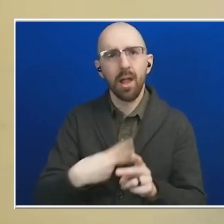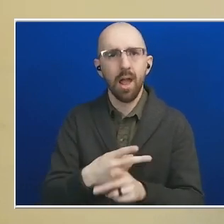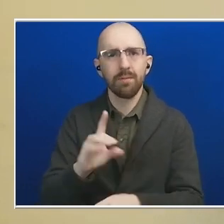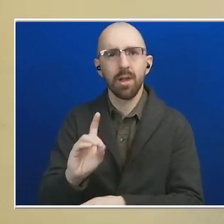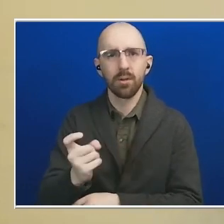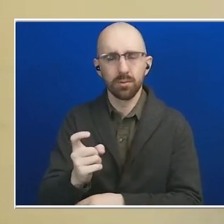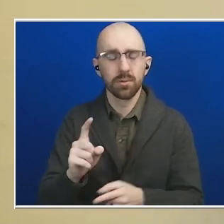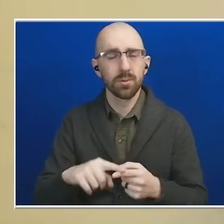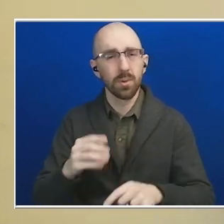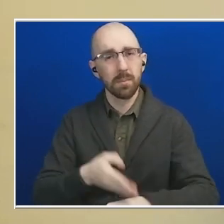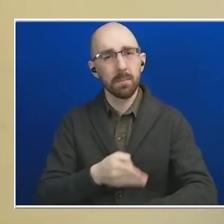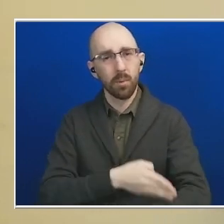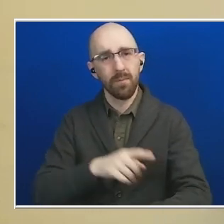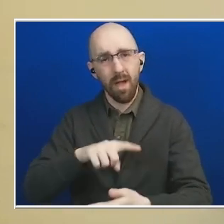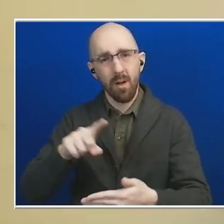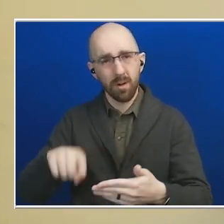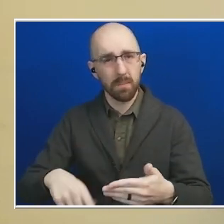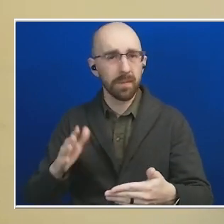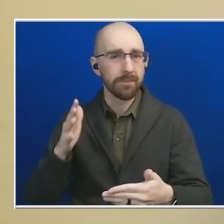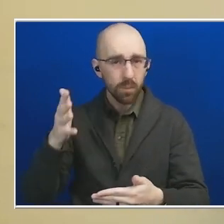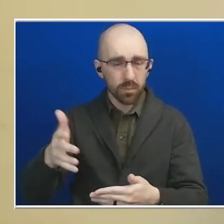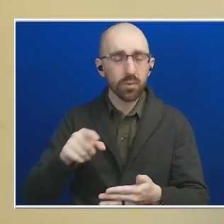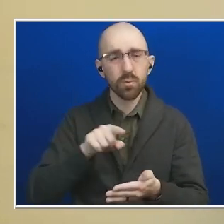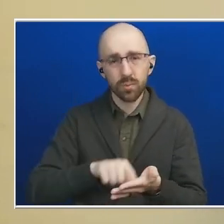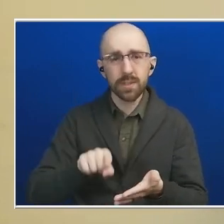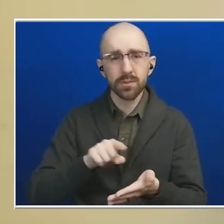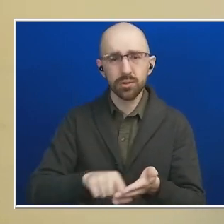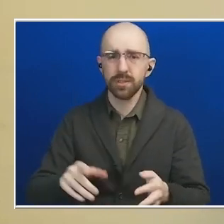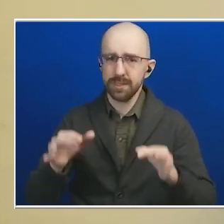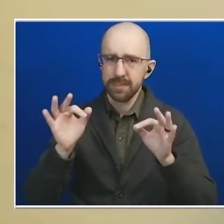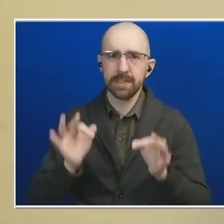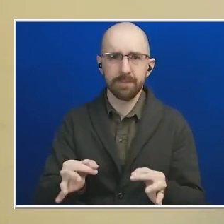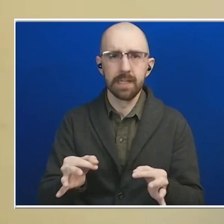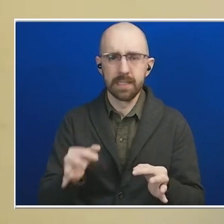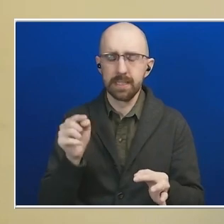our outcomes in the future, research is definitely